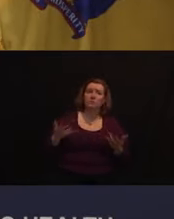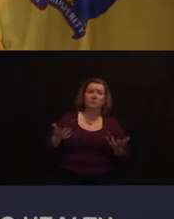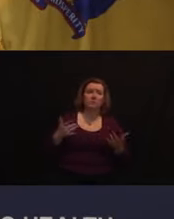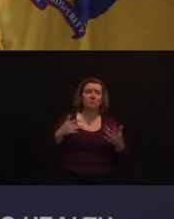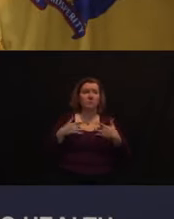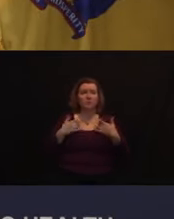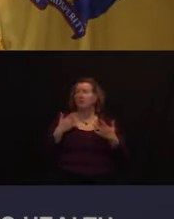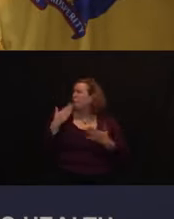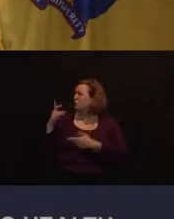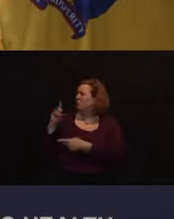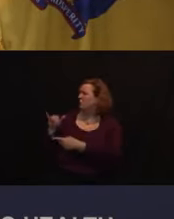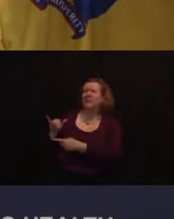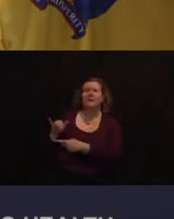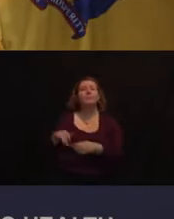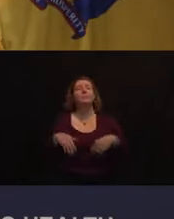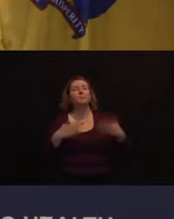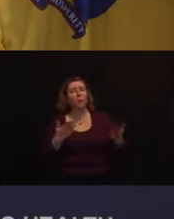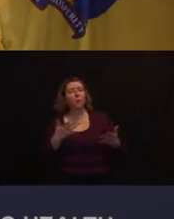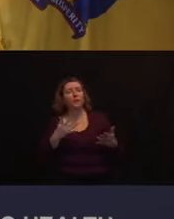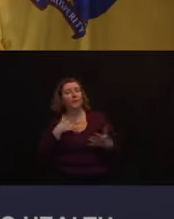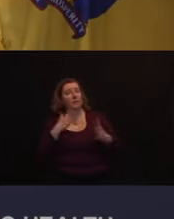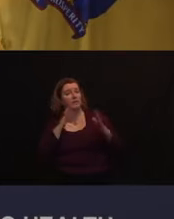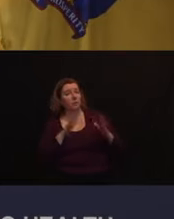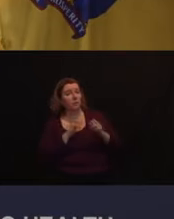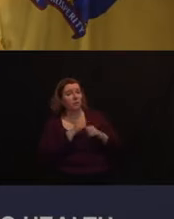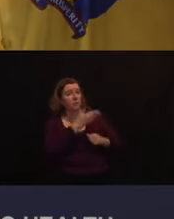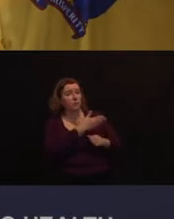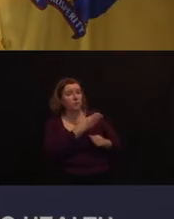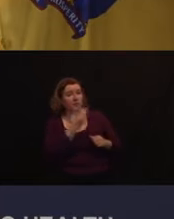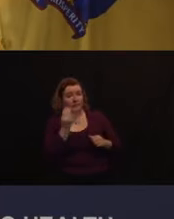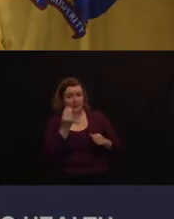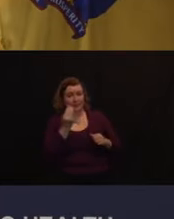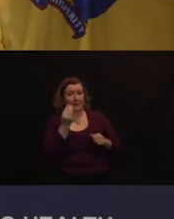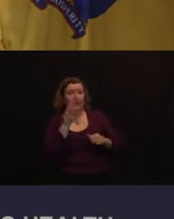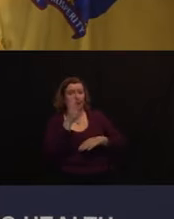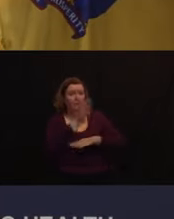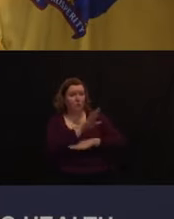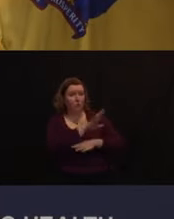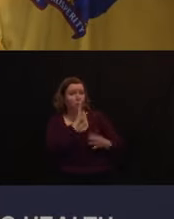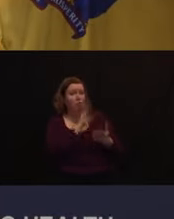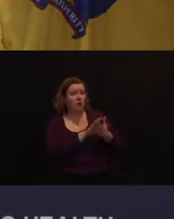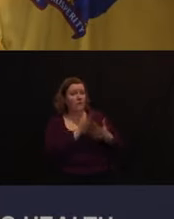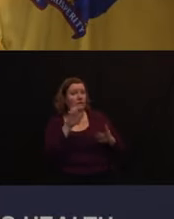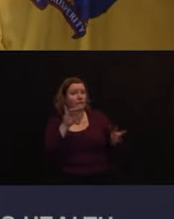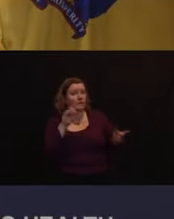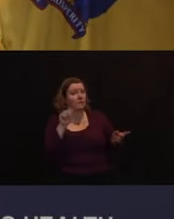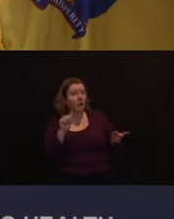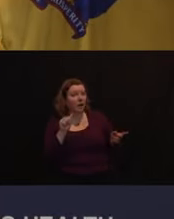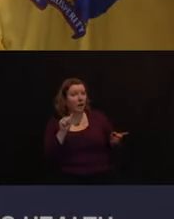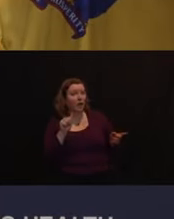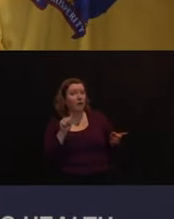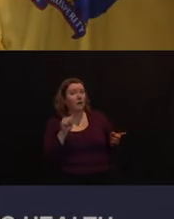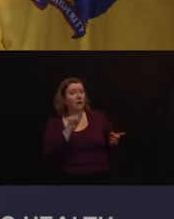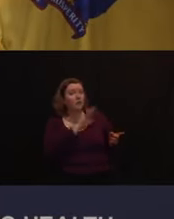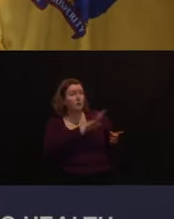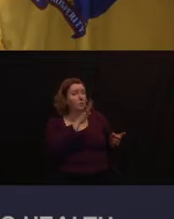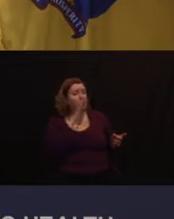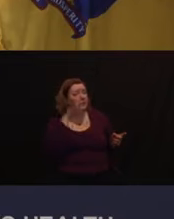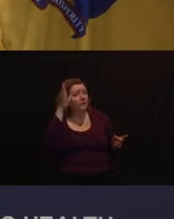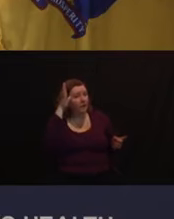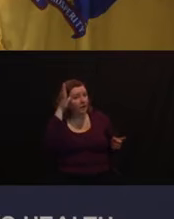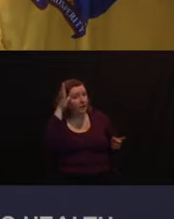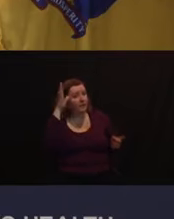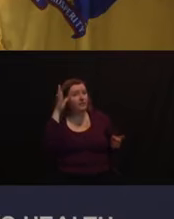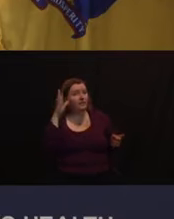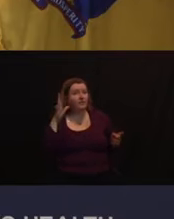It was a real treat to be with you Monday afternoon, including with your wife, Linda, and your mom and dad, and your dad's a retired trooper, so that made it even more special. I